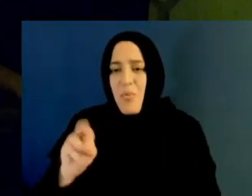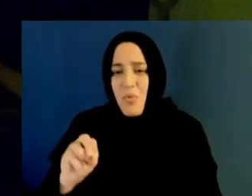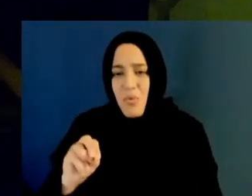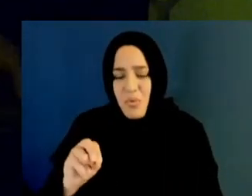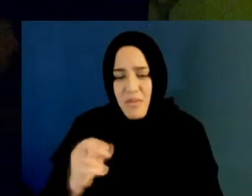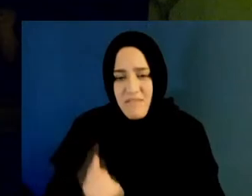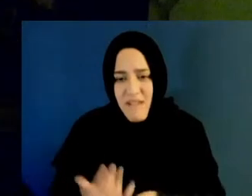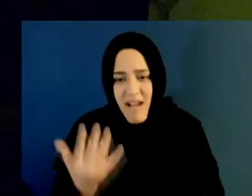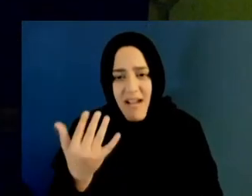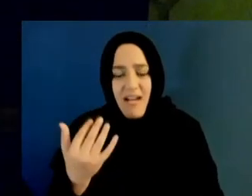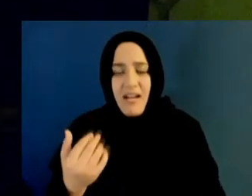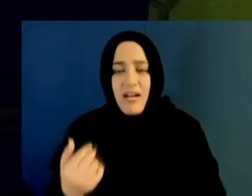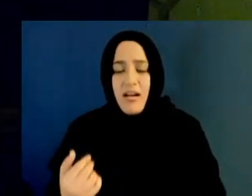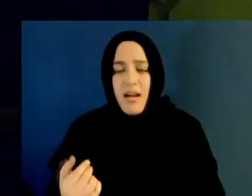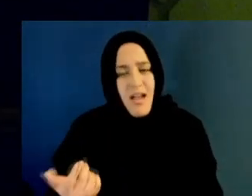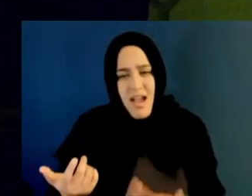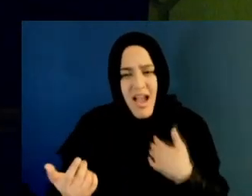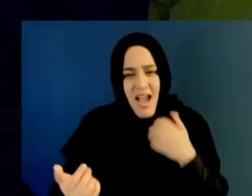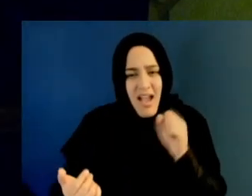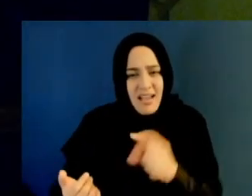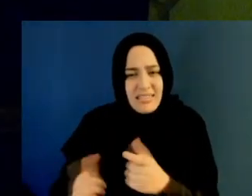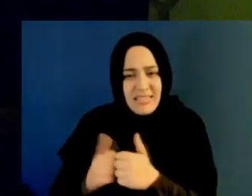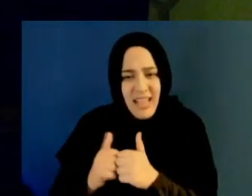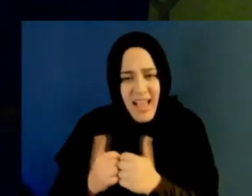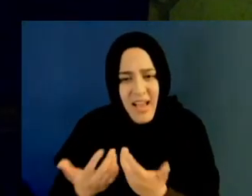ask you how? You take you back to